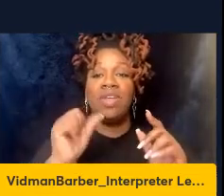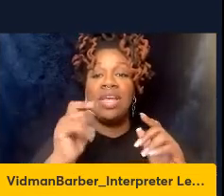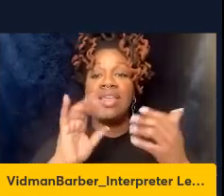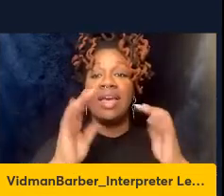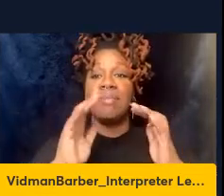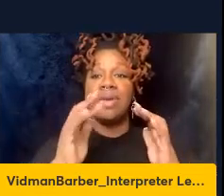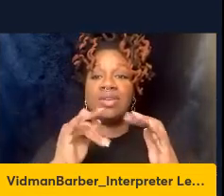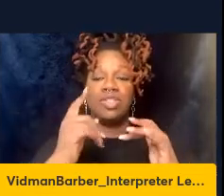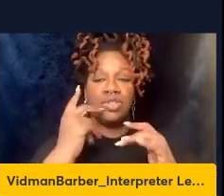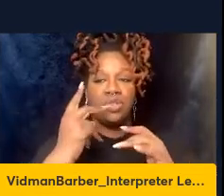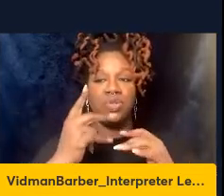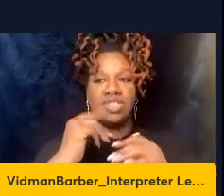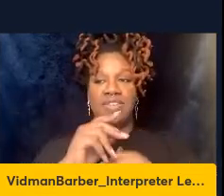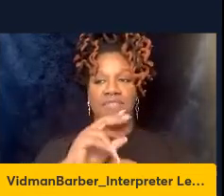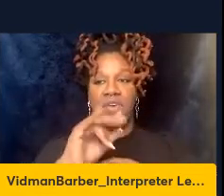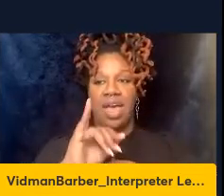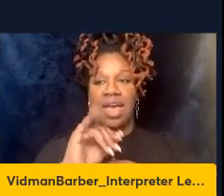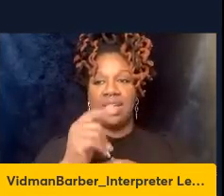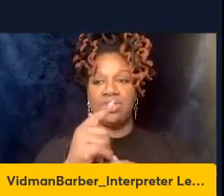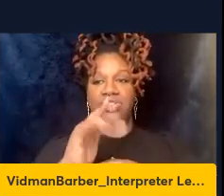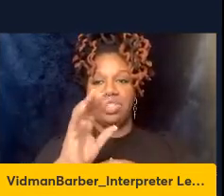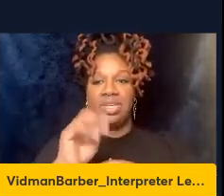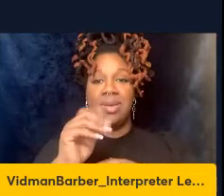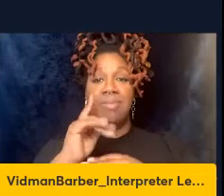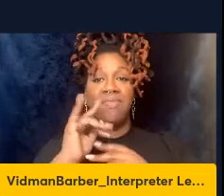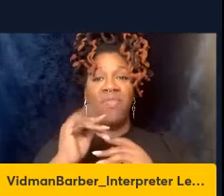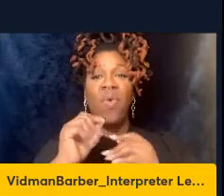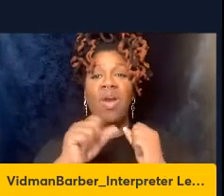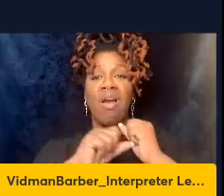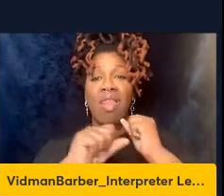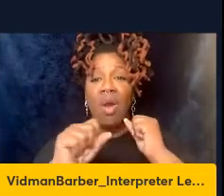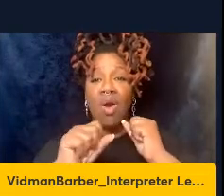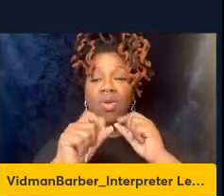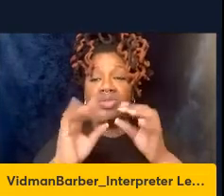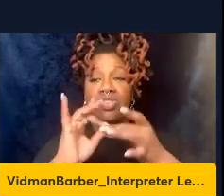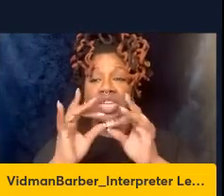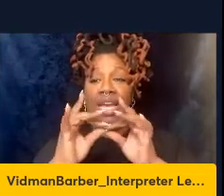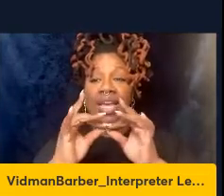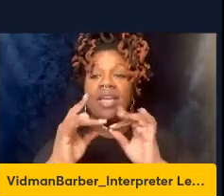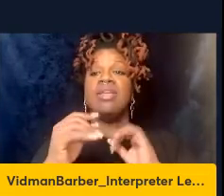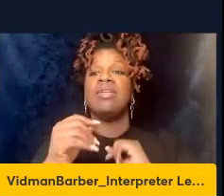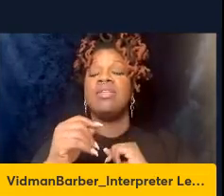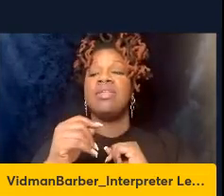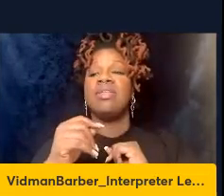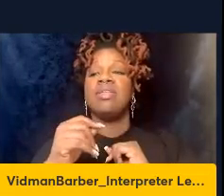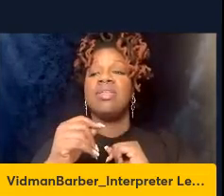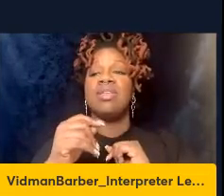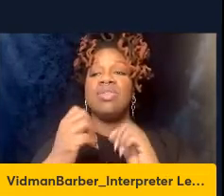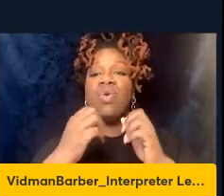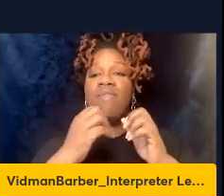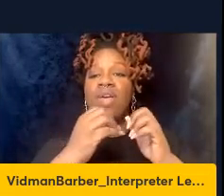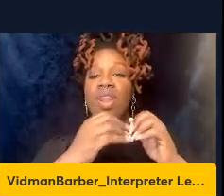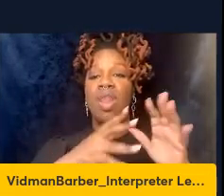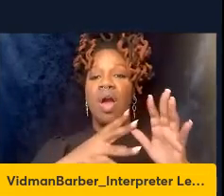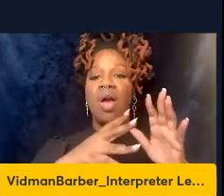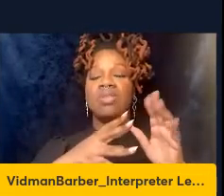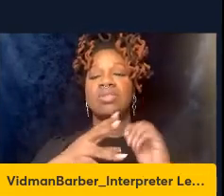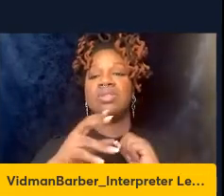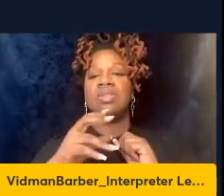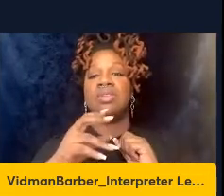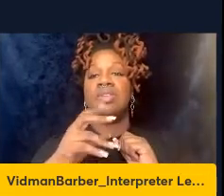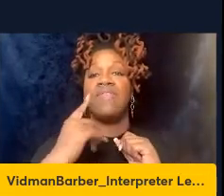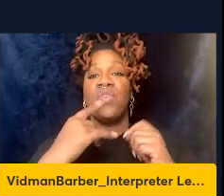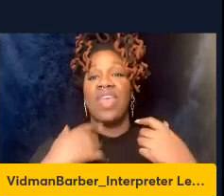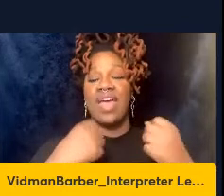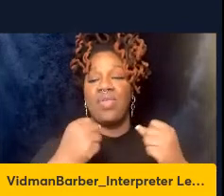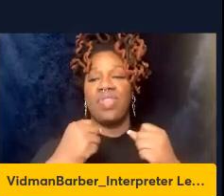see for IgM that these very long chain, you have lots of IgM for the healthy. but you don't have loss of IgM for the diabetic. And of